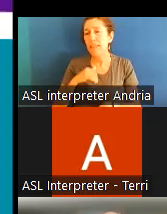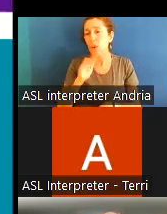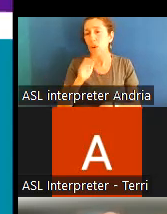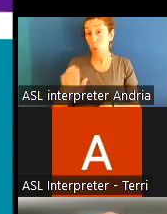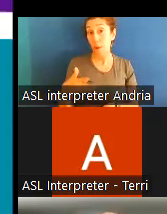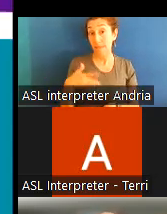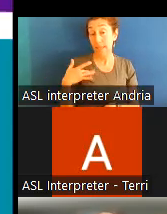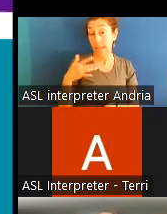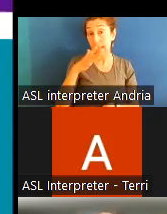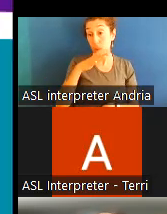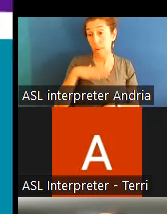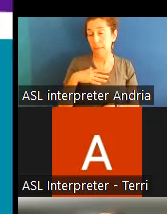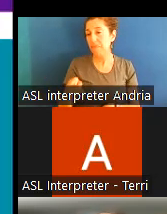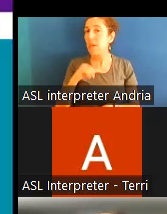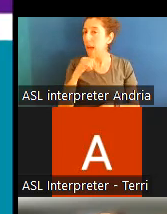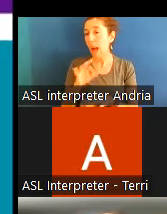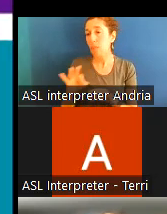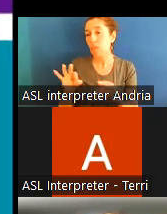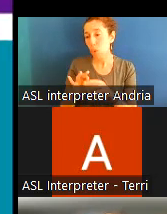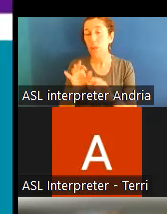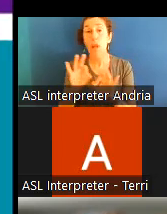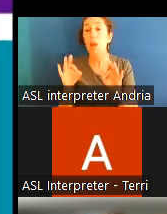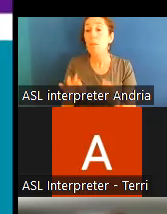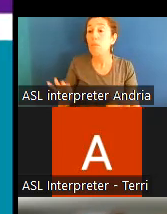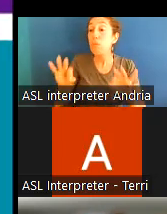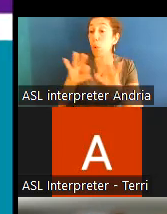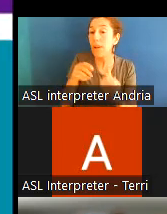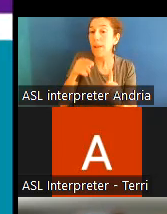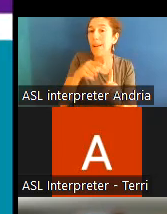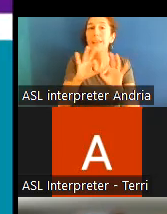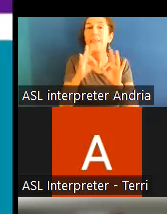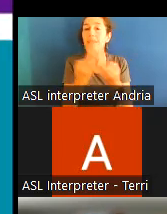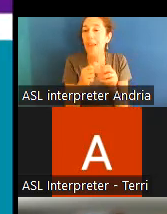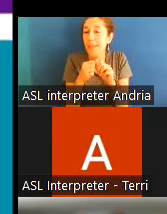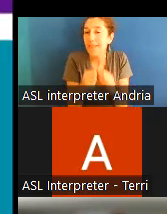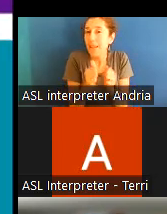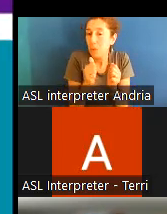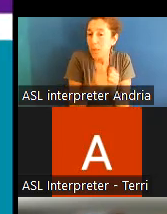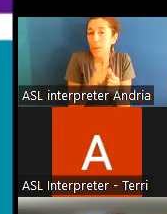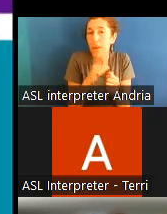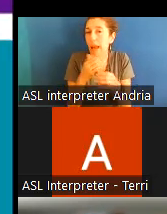What matters is keeping the family together. Excellent. All right, let's go on.